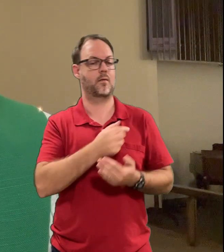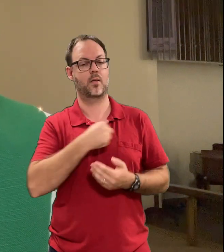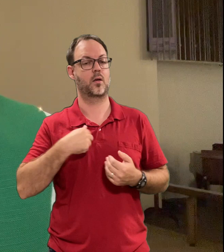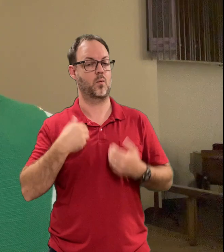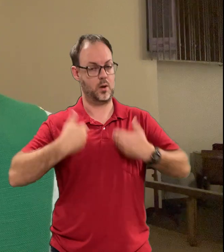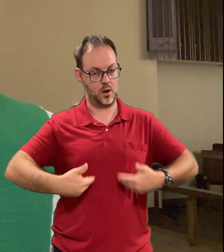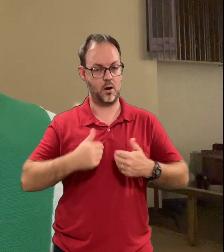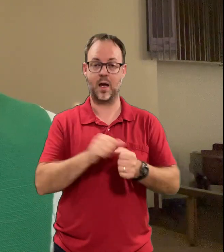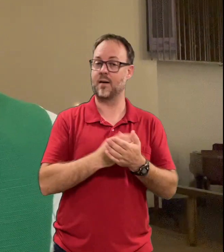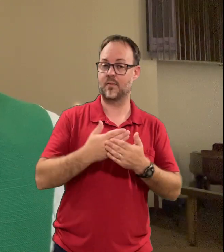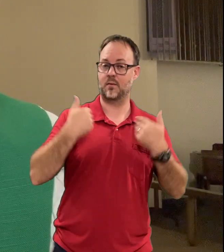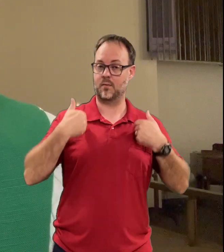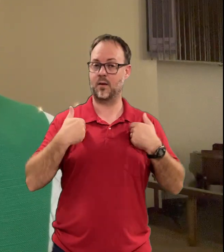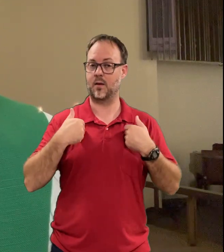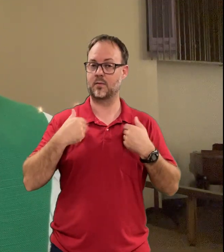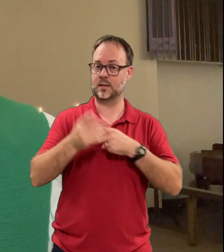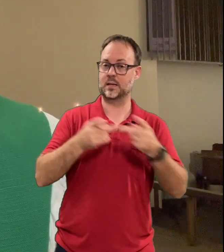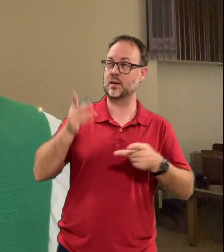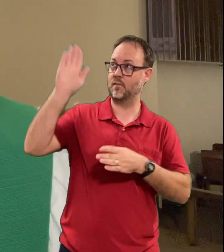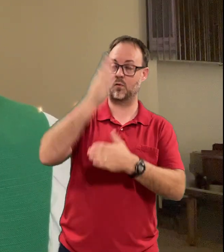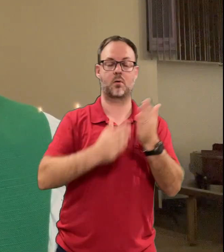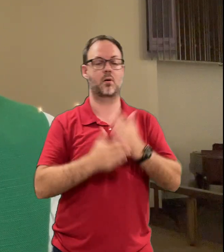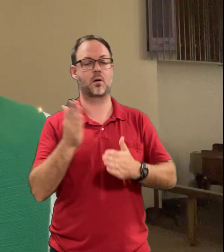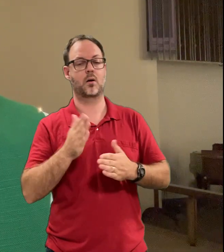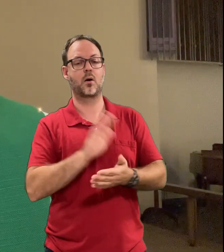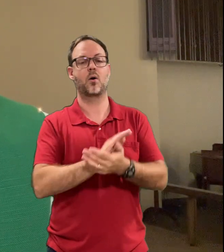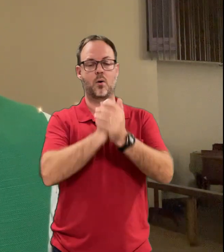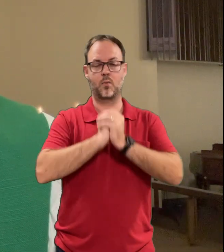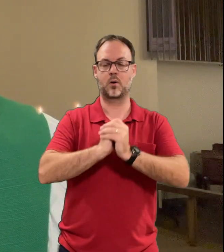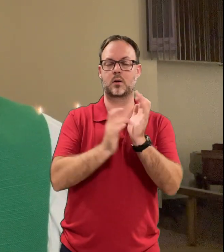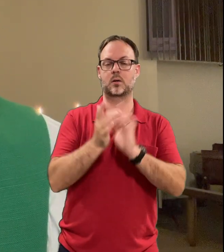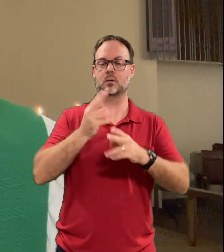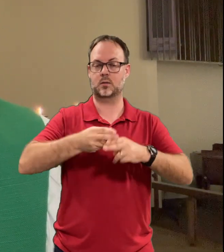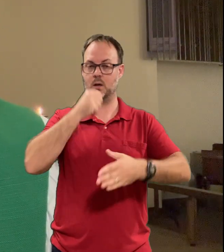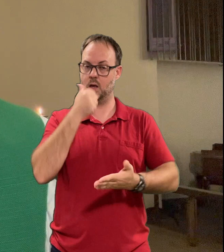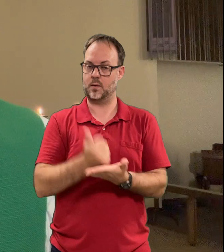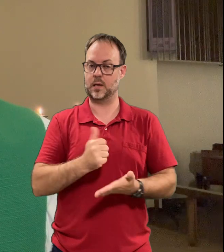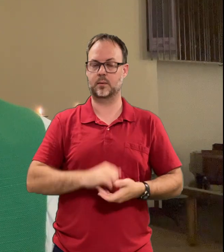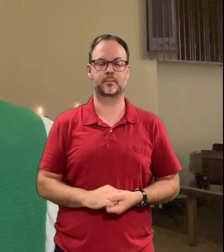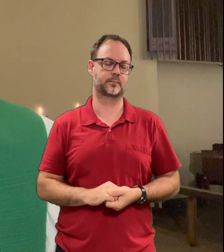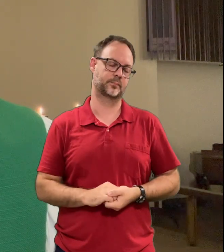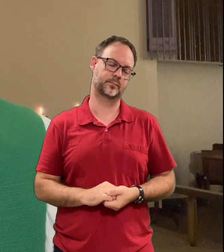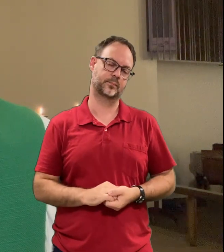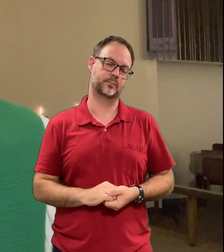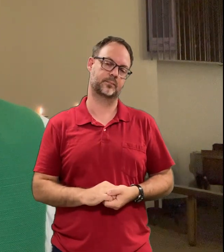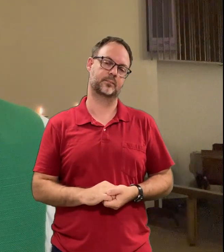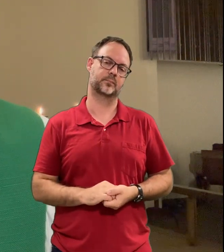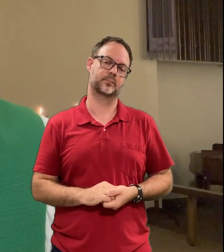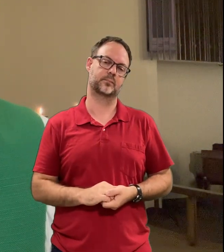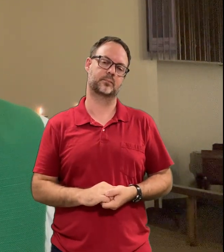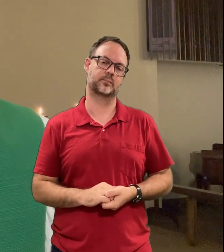and everything we have is a gift from Your good hands. We pray this in Jesus' name. Amen.